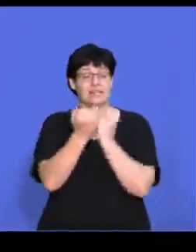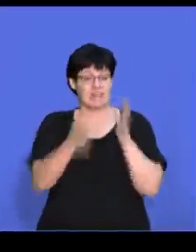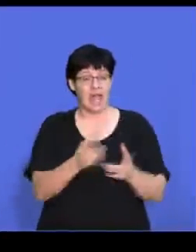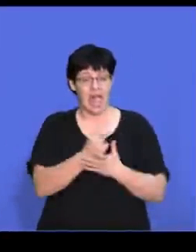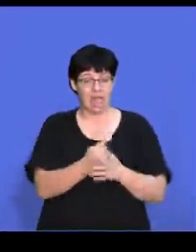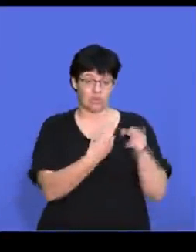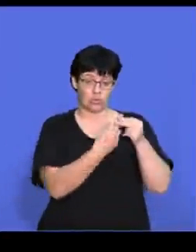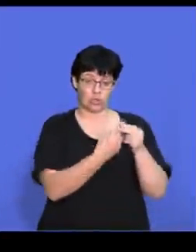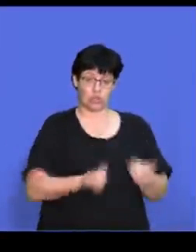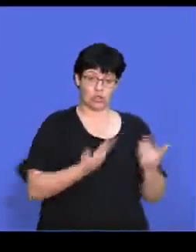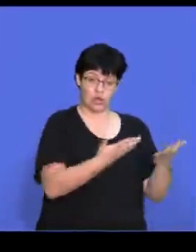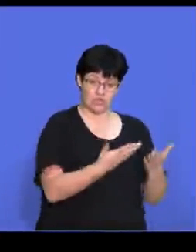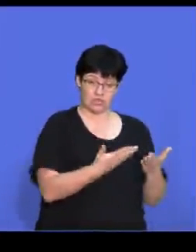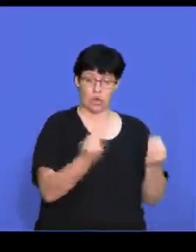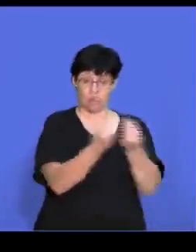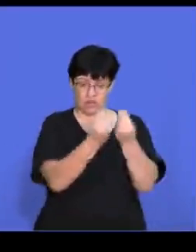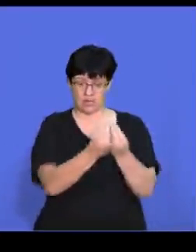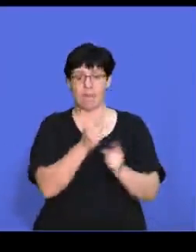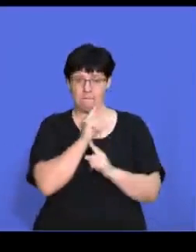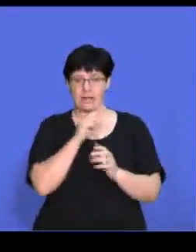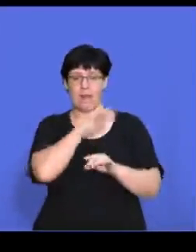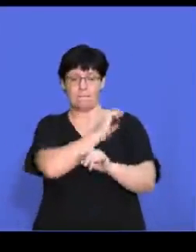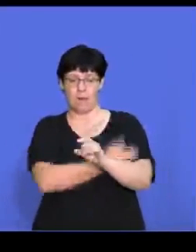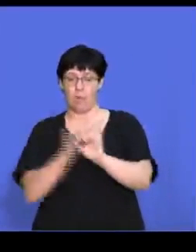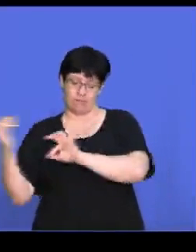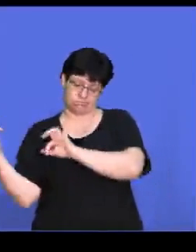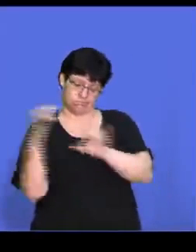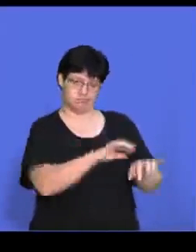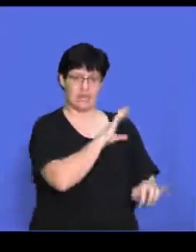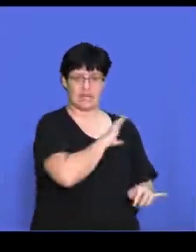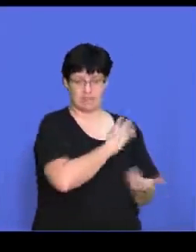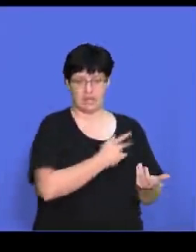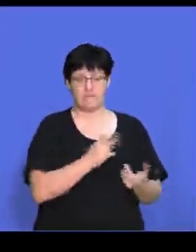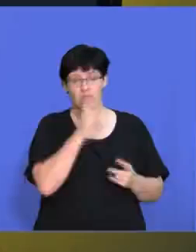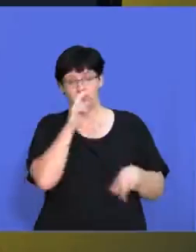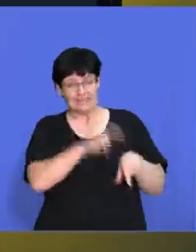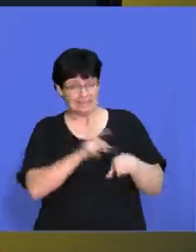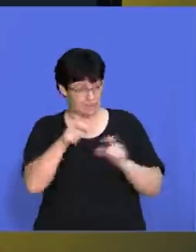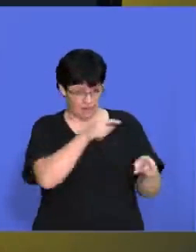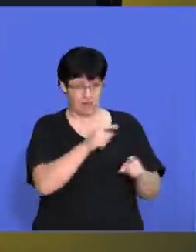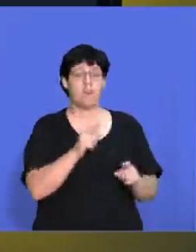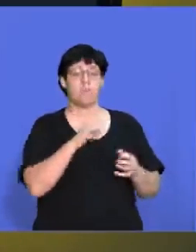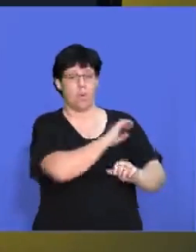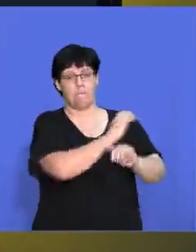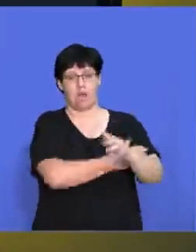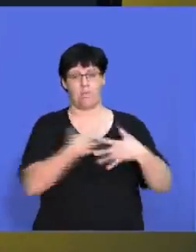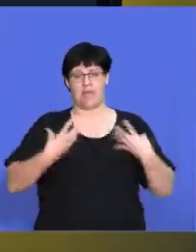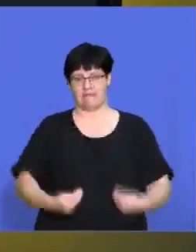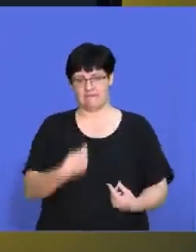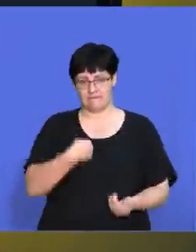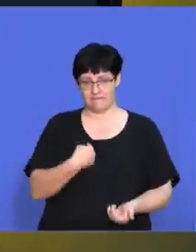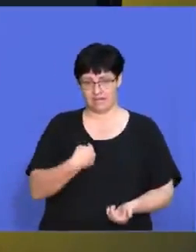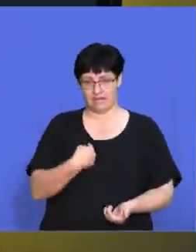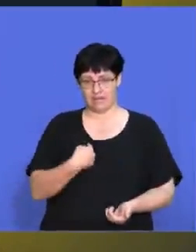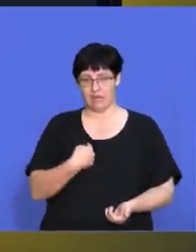unique product or service, then they will have greater power. So the more unique your product or service, the more power that you are going to